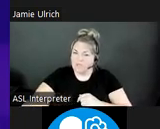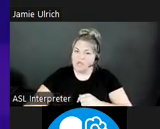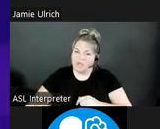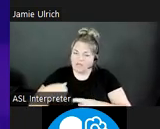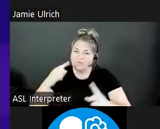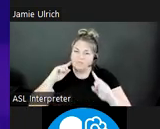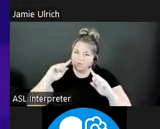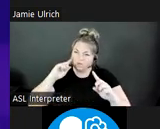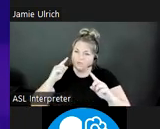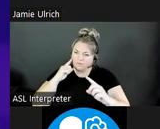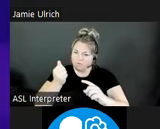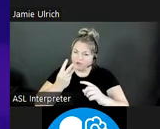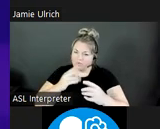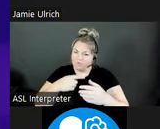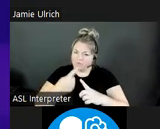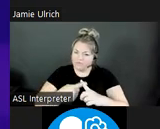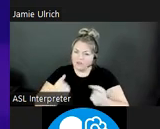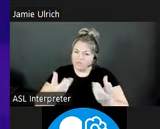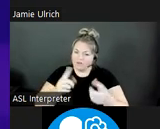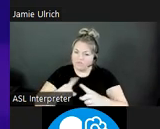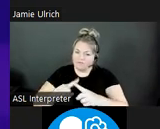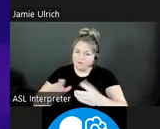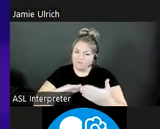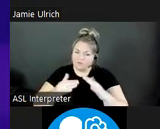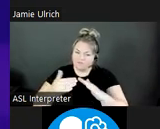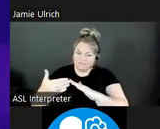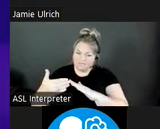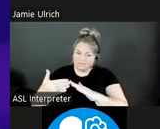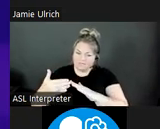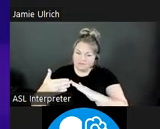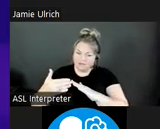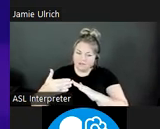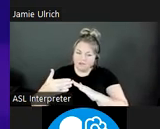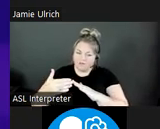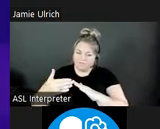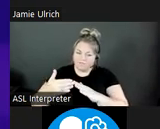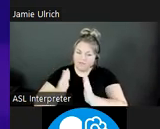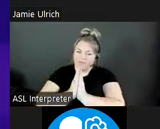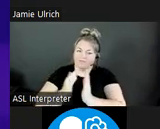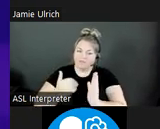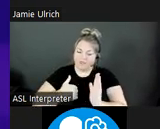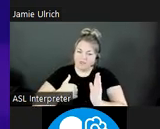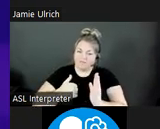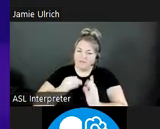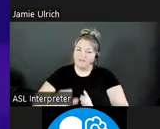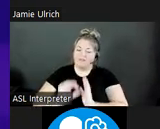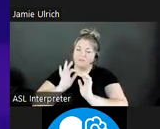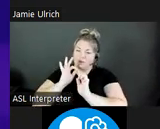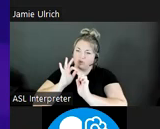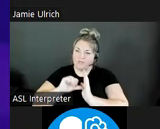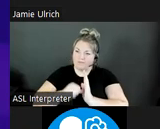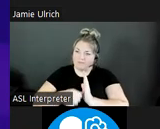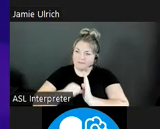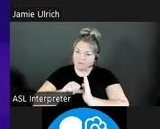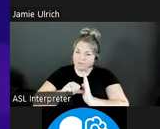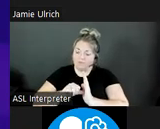been hearing over the couple months I've been here, a lot of different communities asking to have special emphasis on them. Like, could